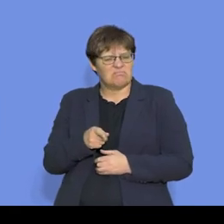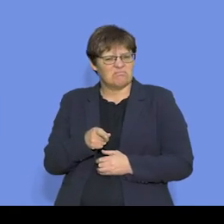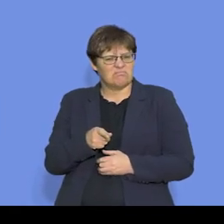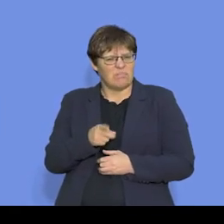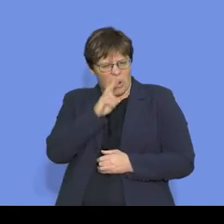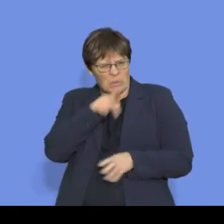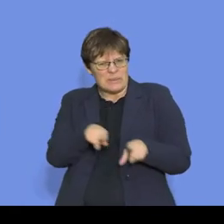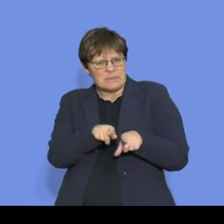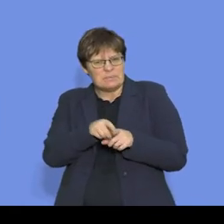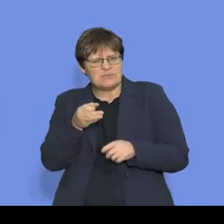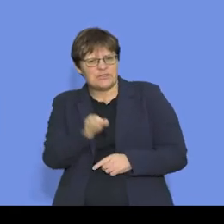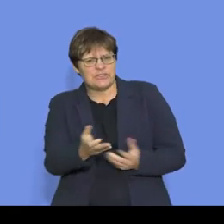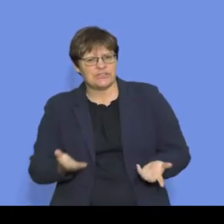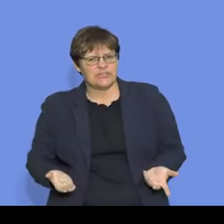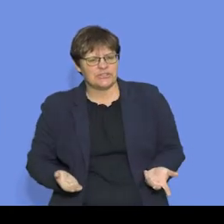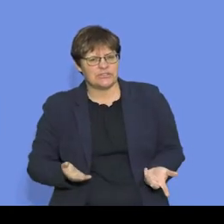like a fish.